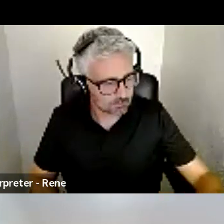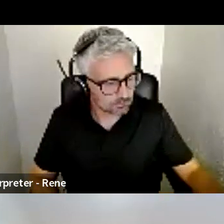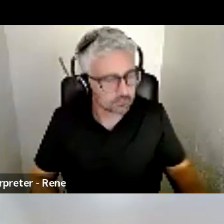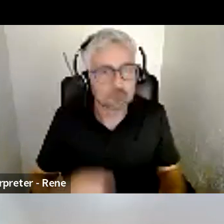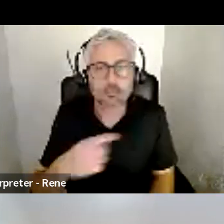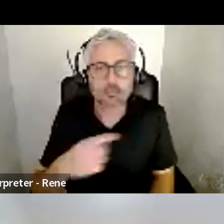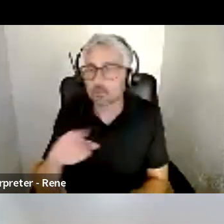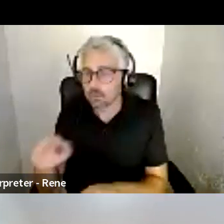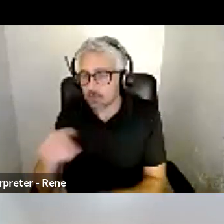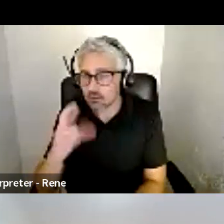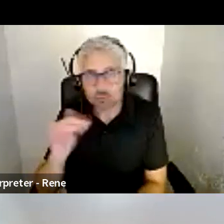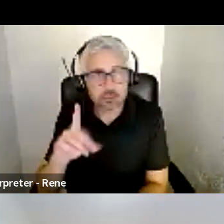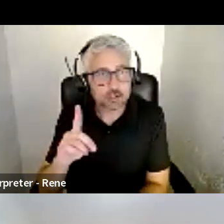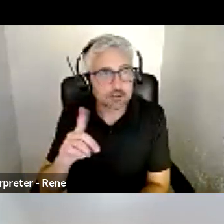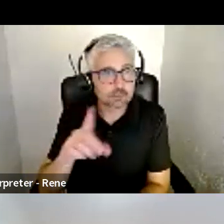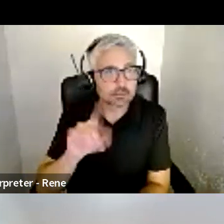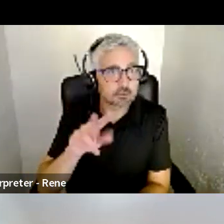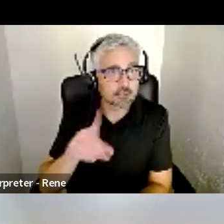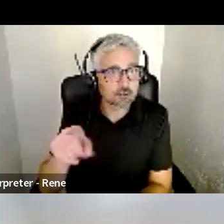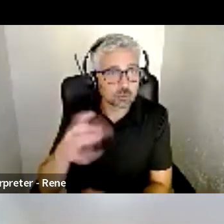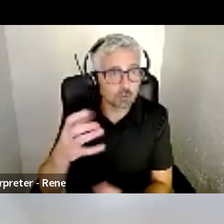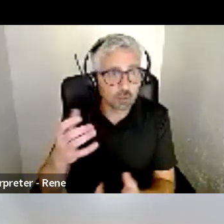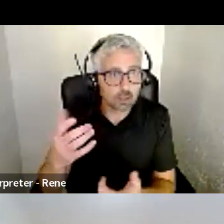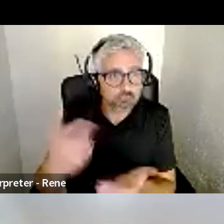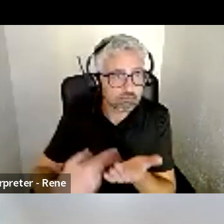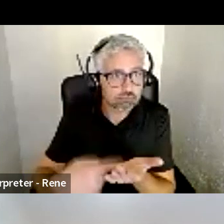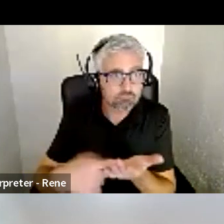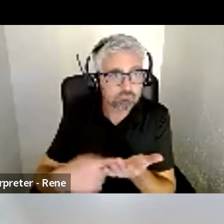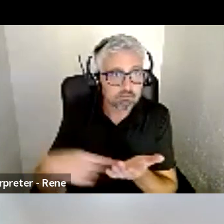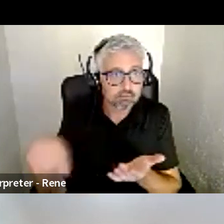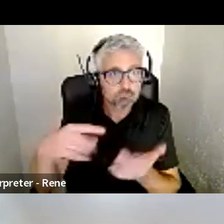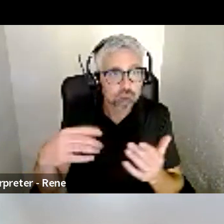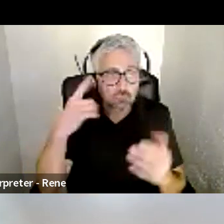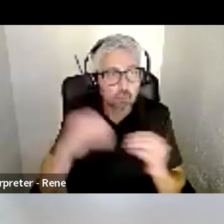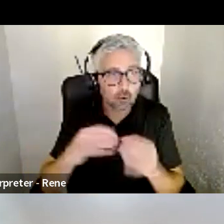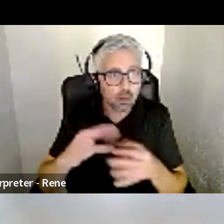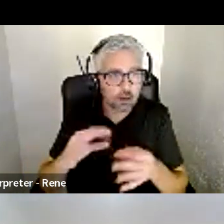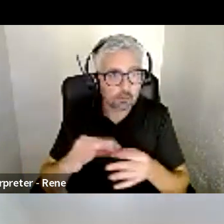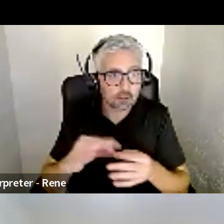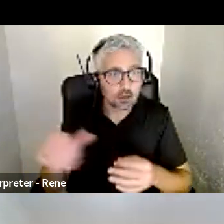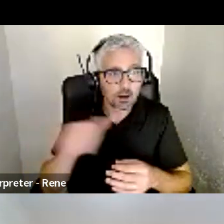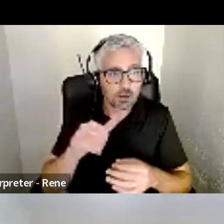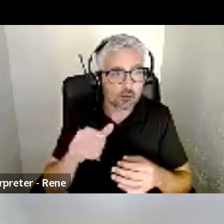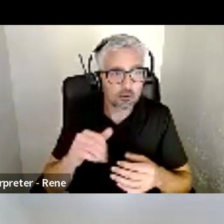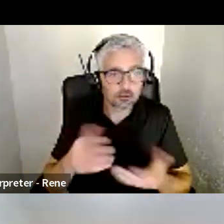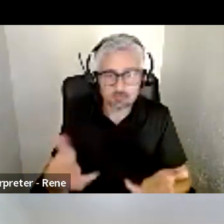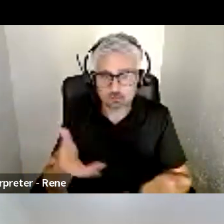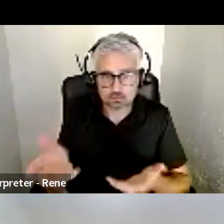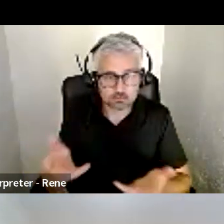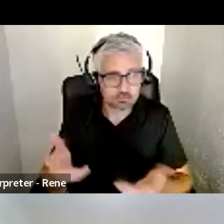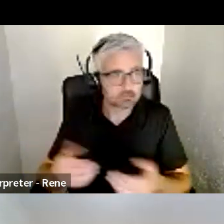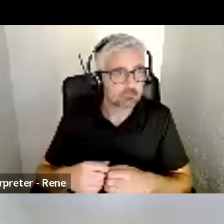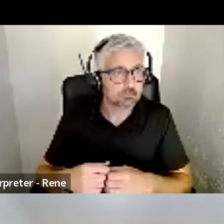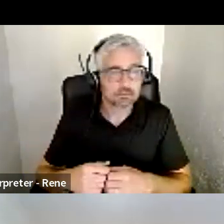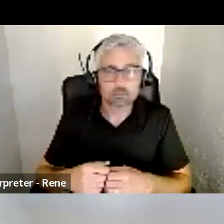Richard, David, do you guys have anything you want to put in front of the group for additional comment, thoughts, input as we continue to work through